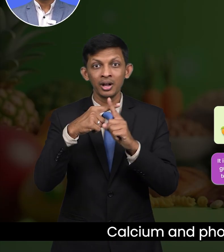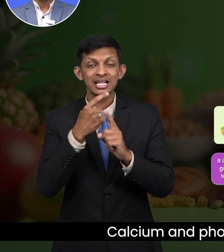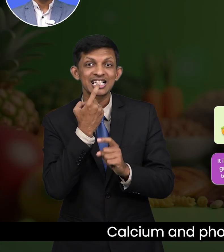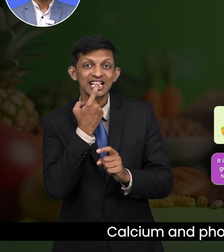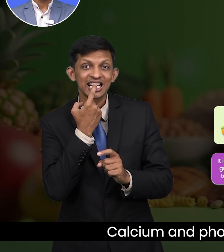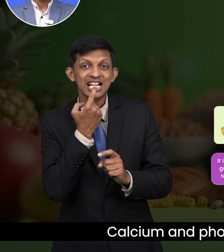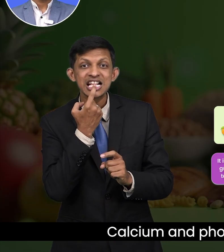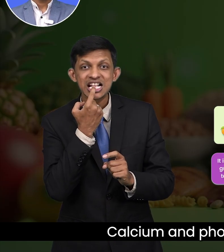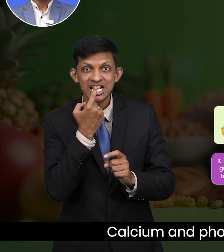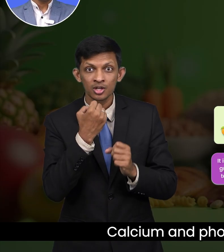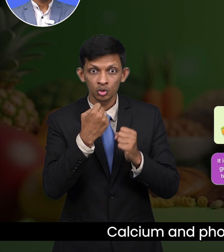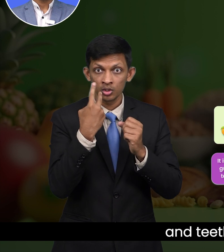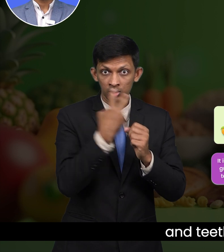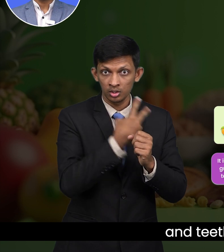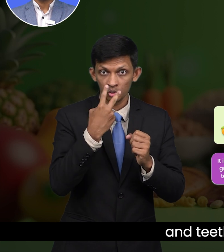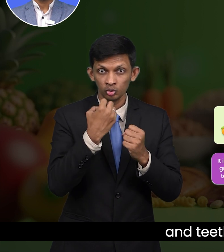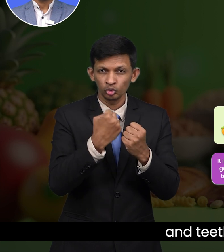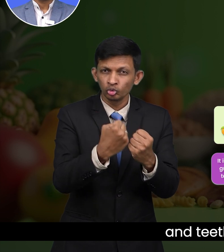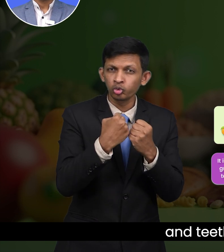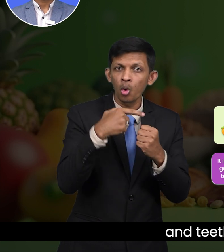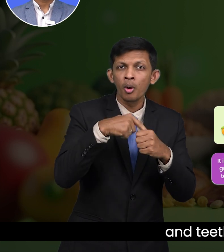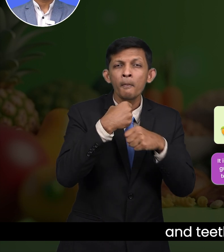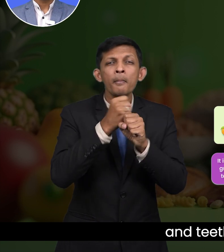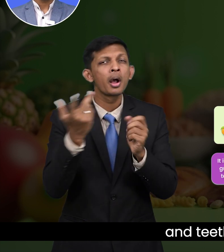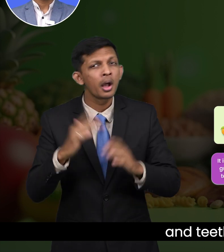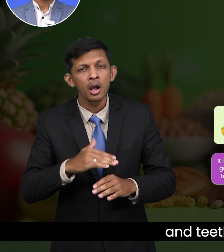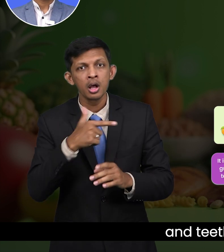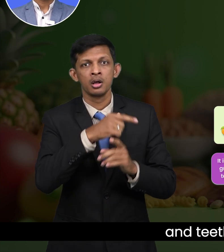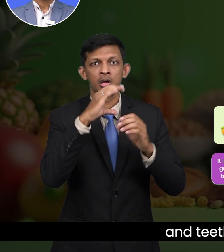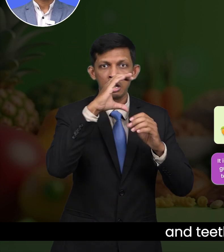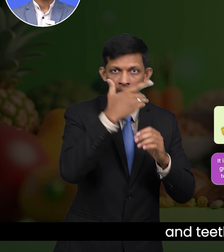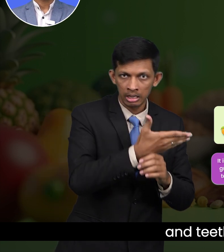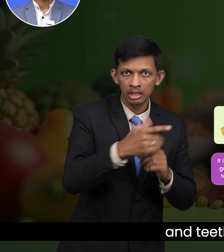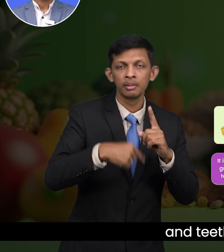and phosphorus are found in our bones and teeth, making them strong.